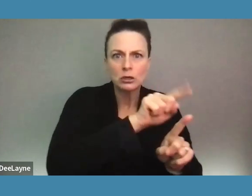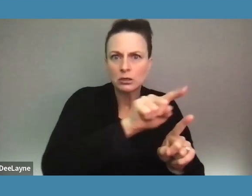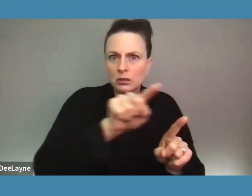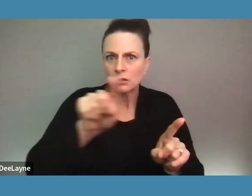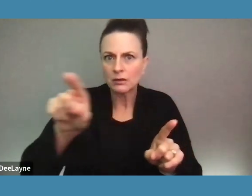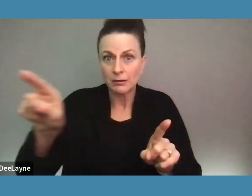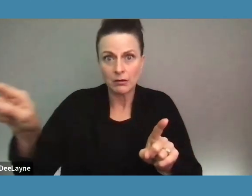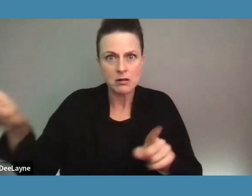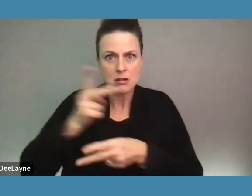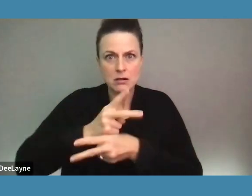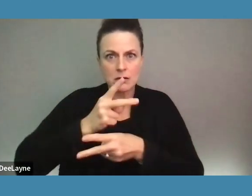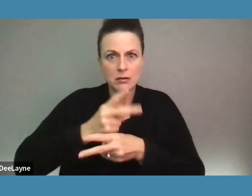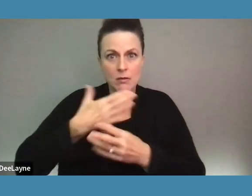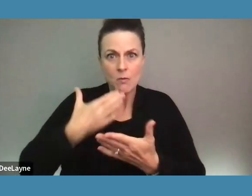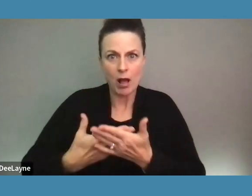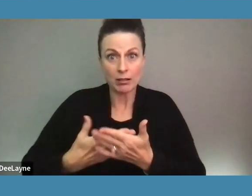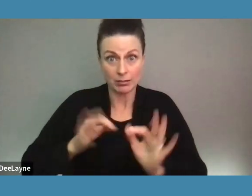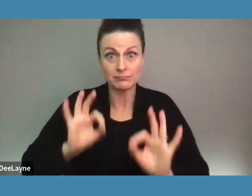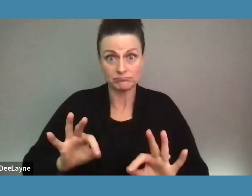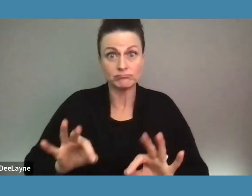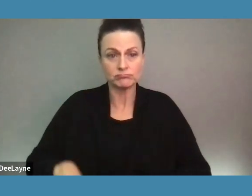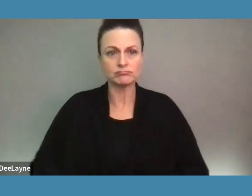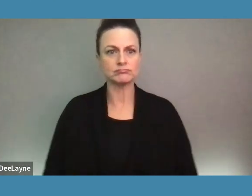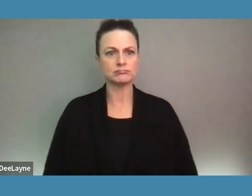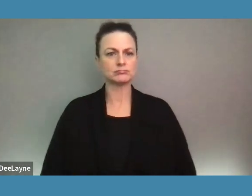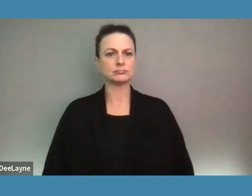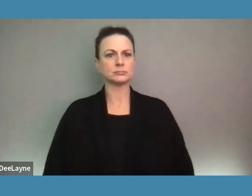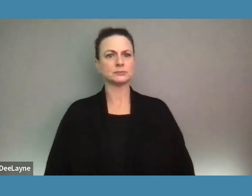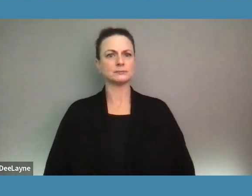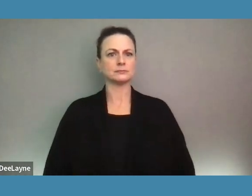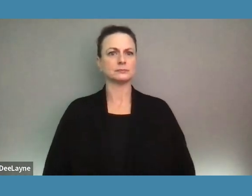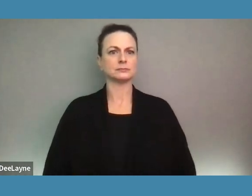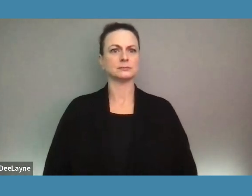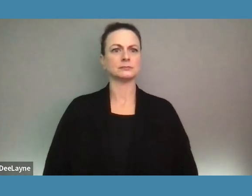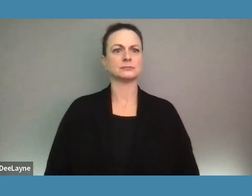protecting individuals with disabilities.